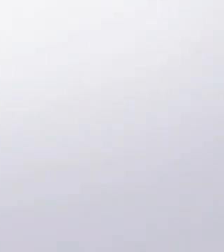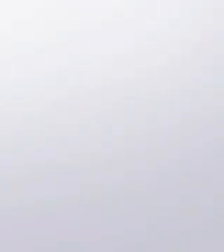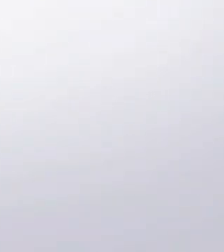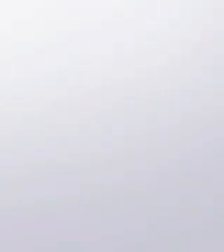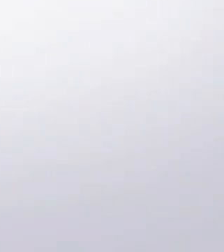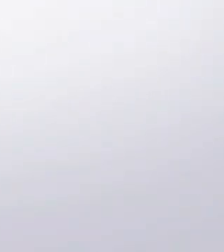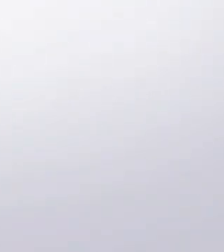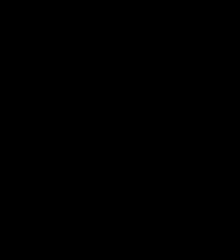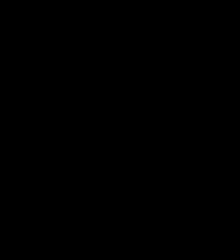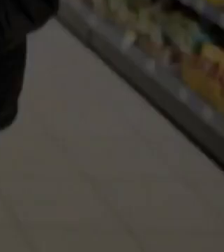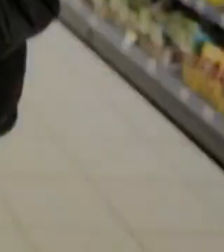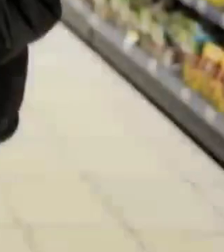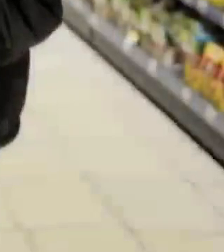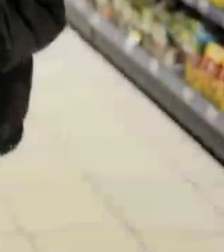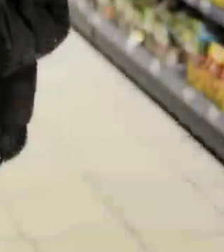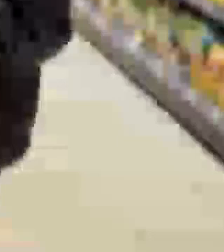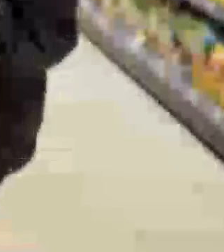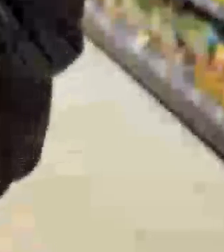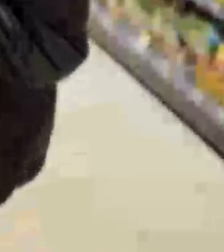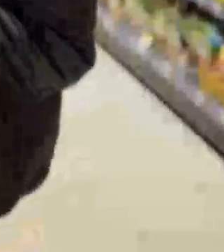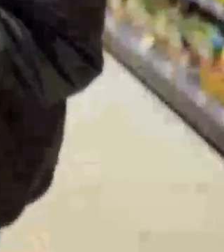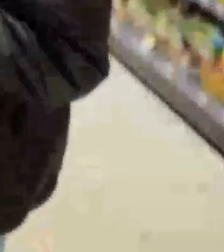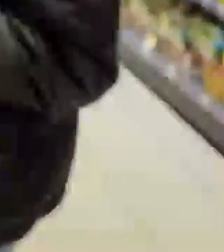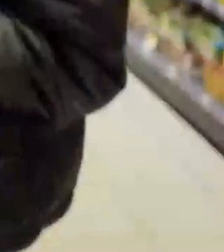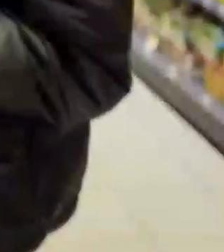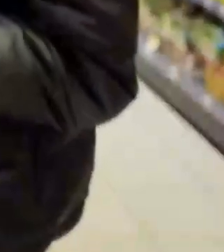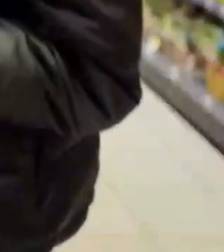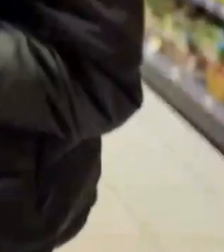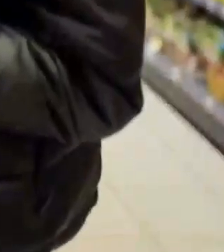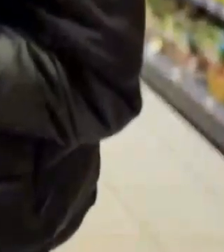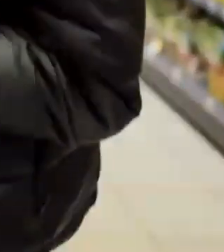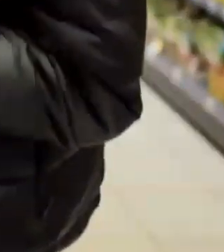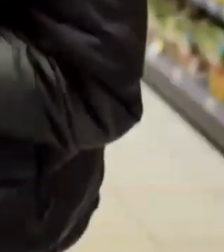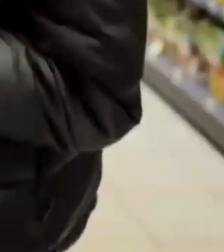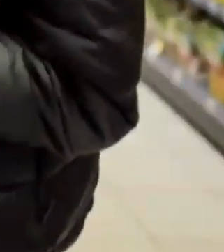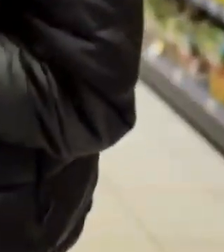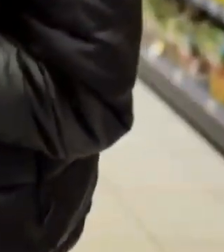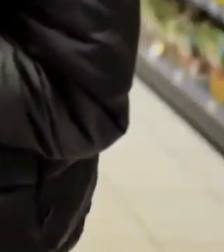Walk into any grocery store today, and the word organic